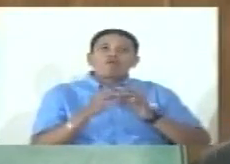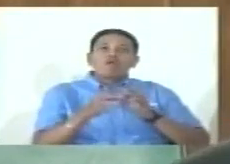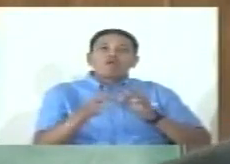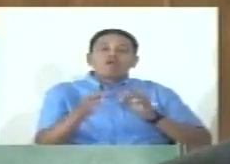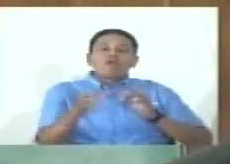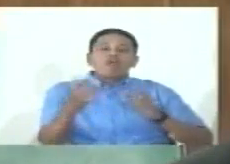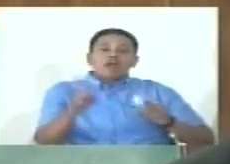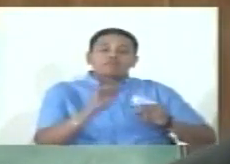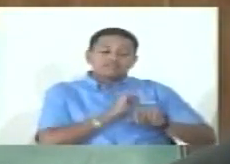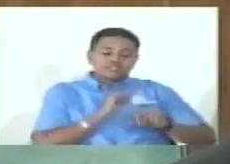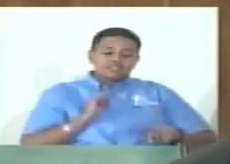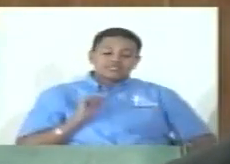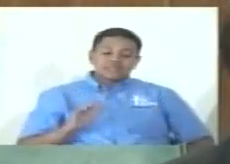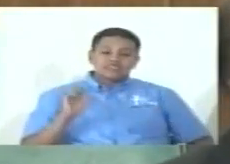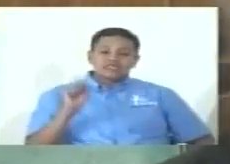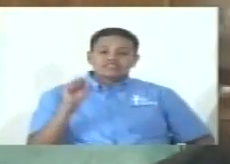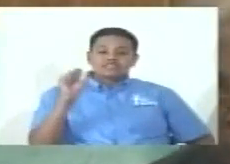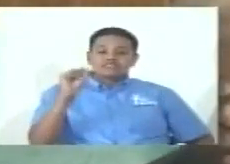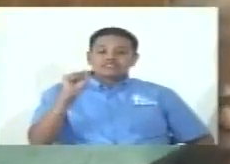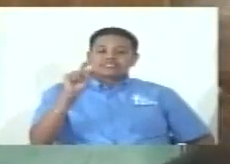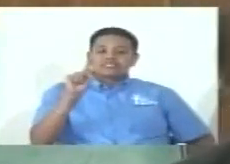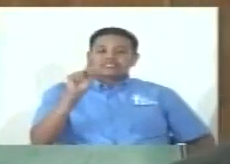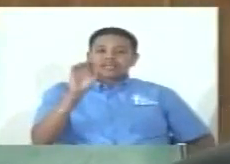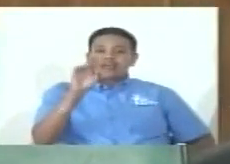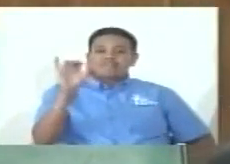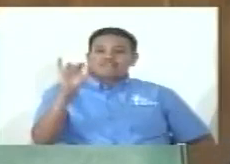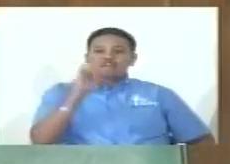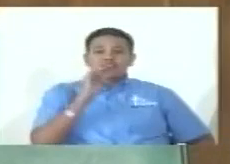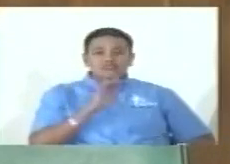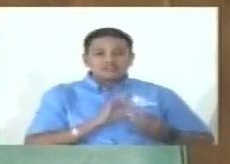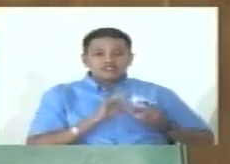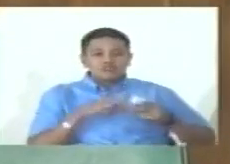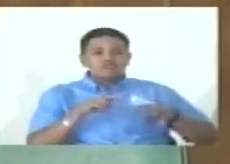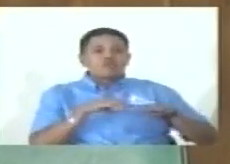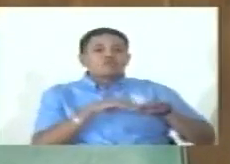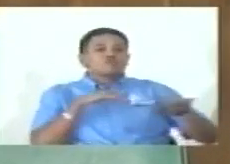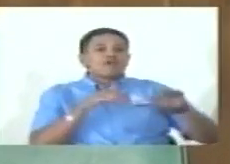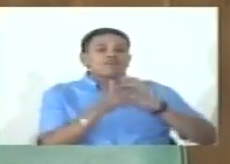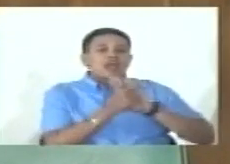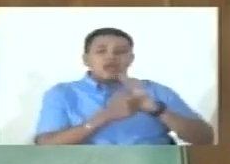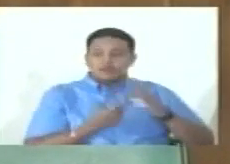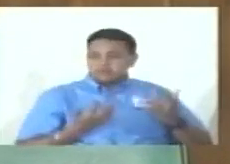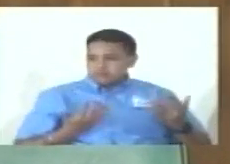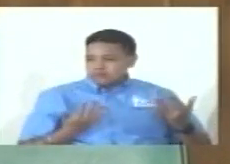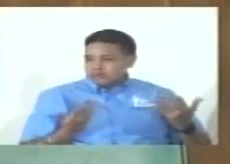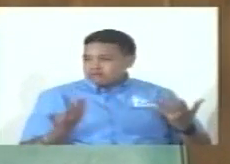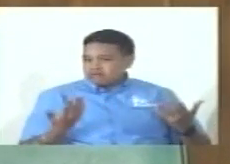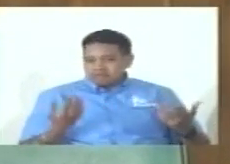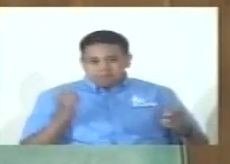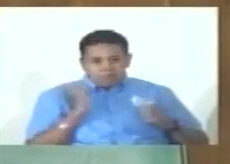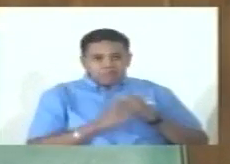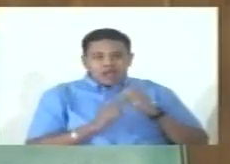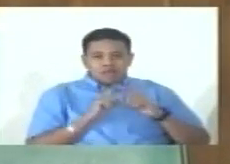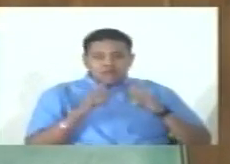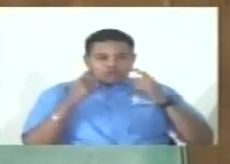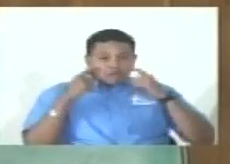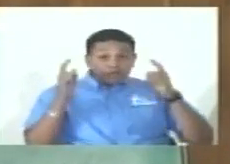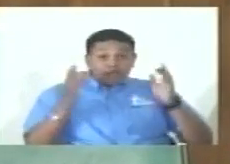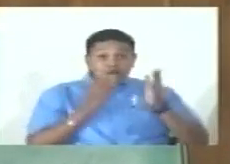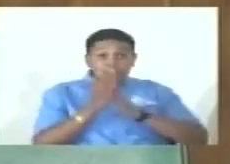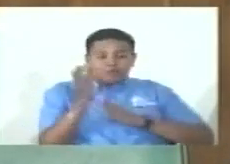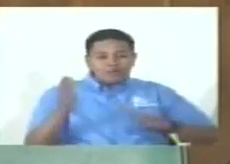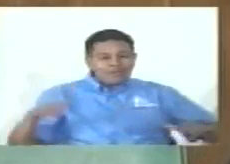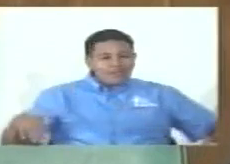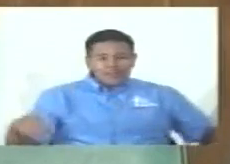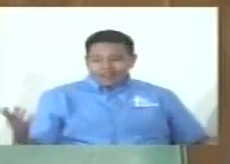Senator Skipper pointed out the Road Traffic Act and the delay that has followed that. So I'm